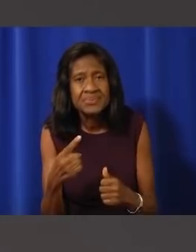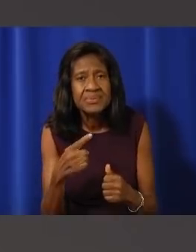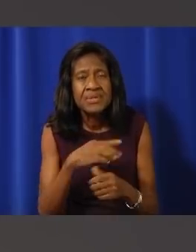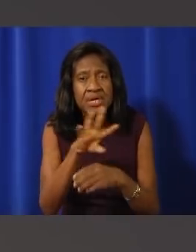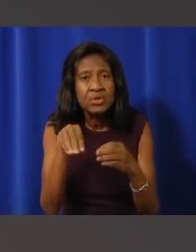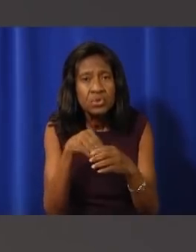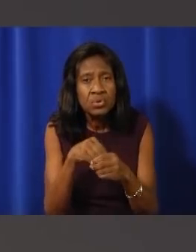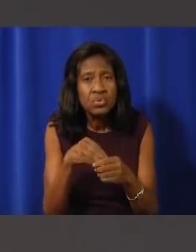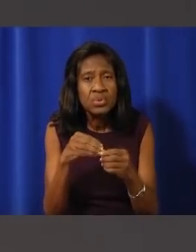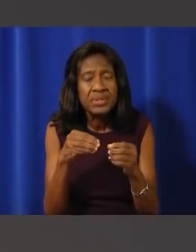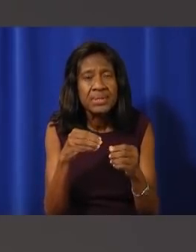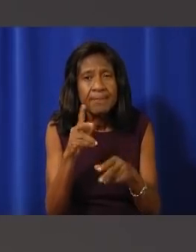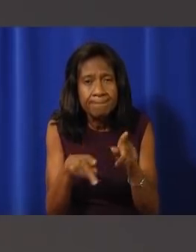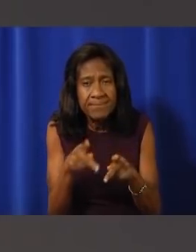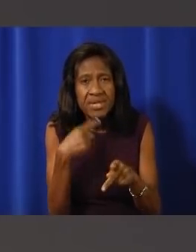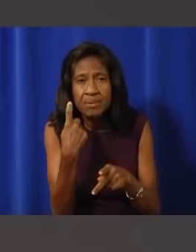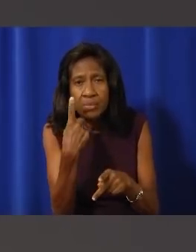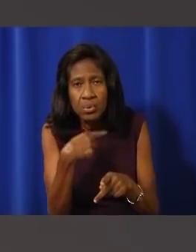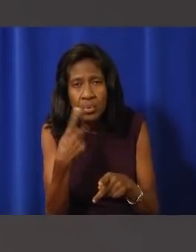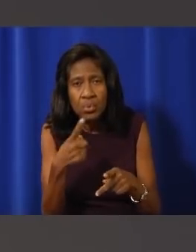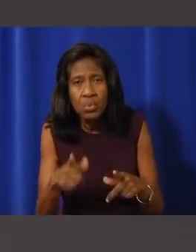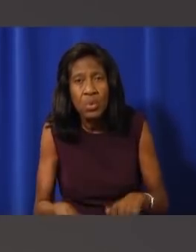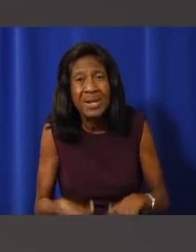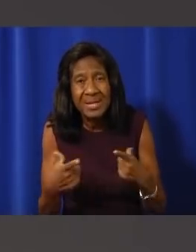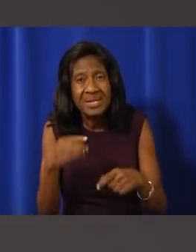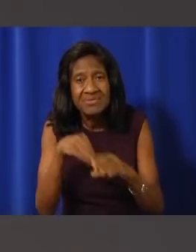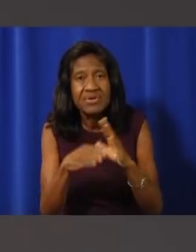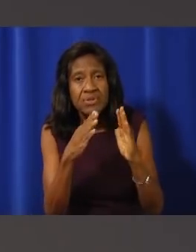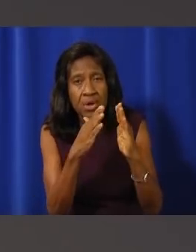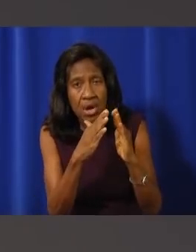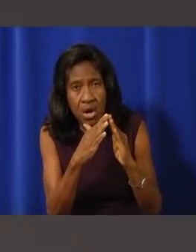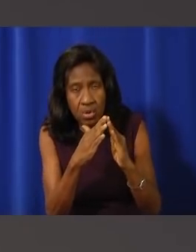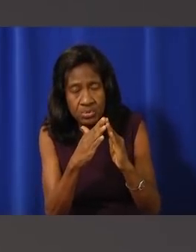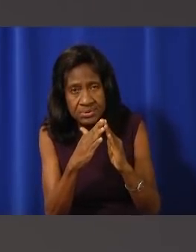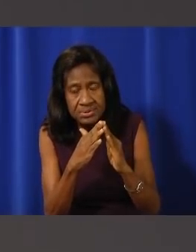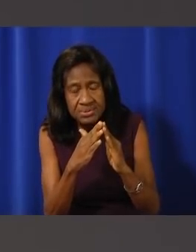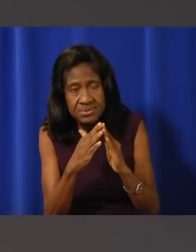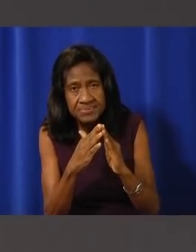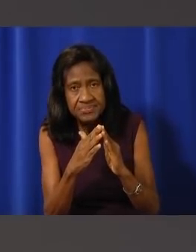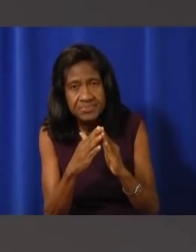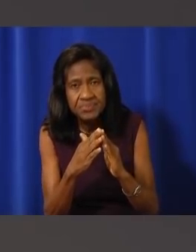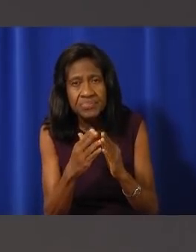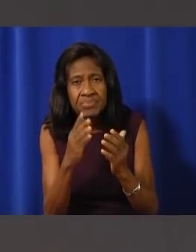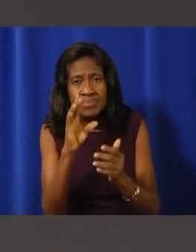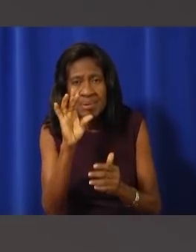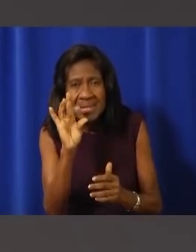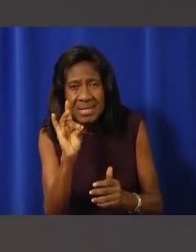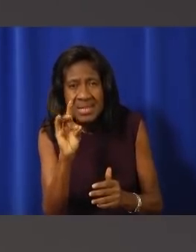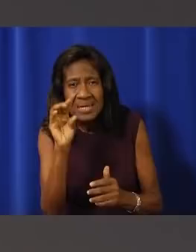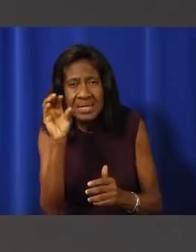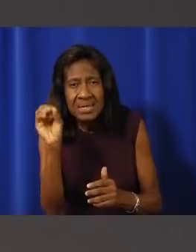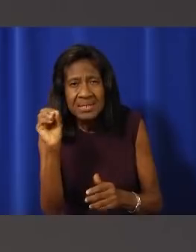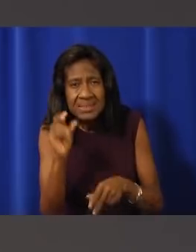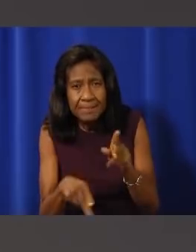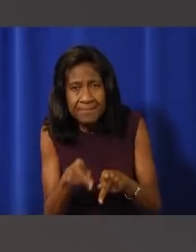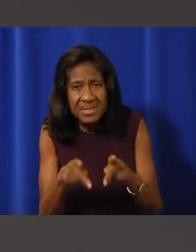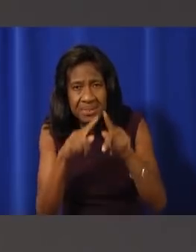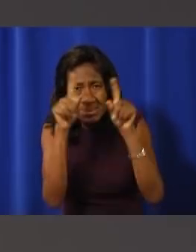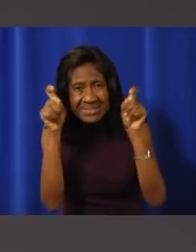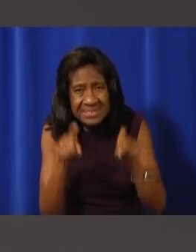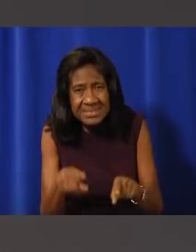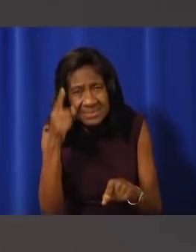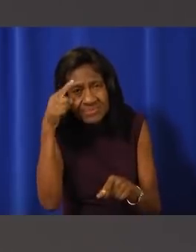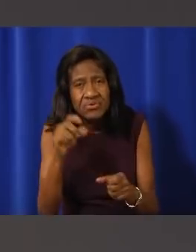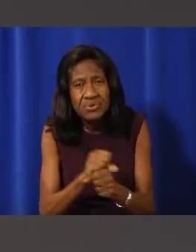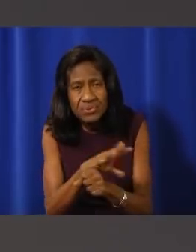households related to that community outbreak. 80 people in all have been tested for